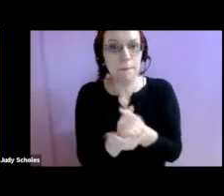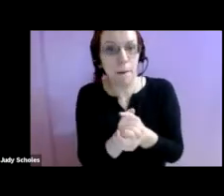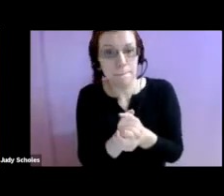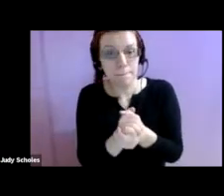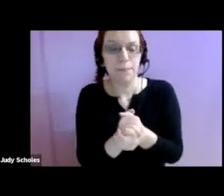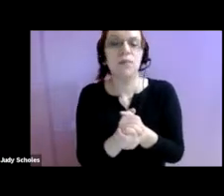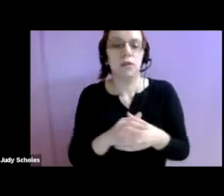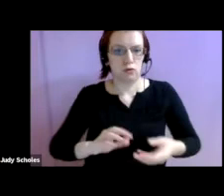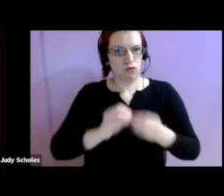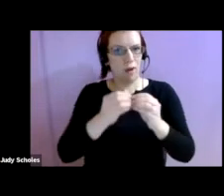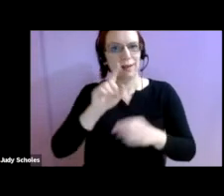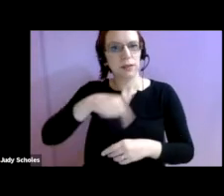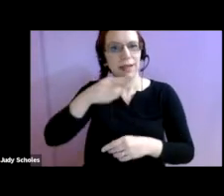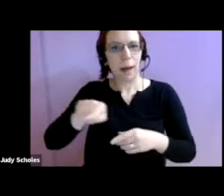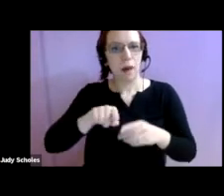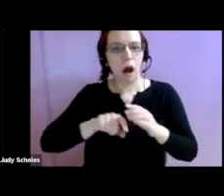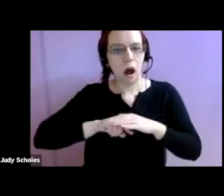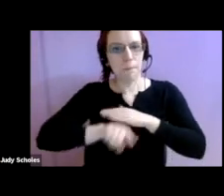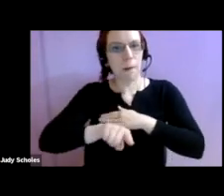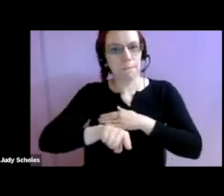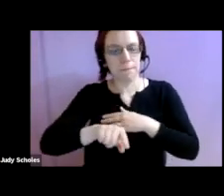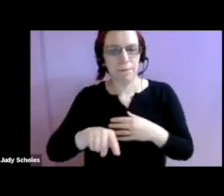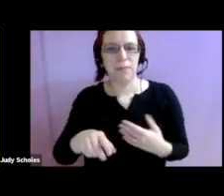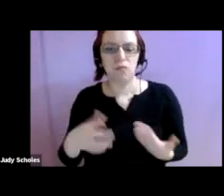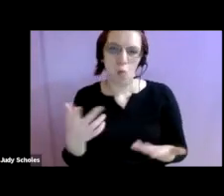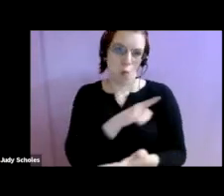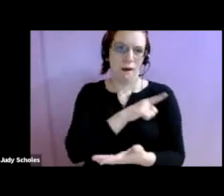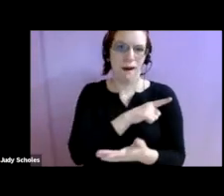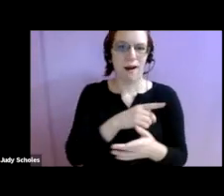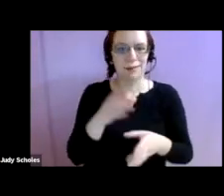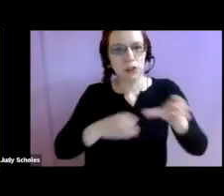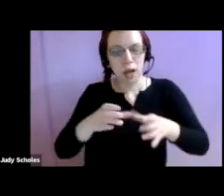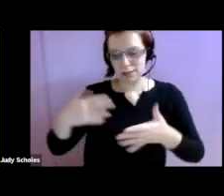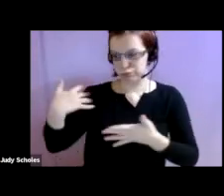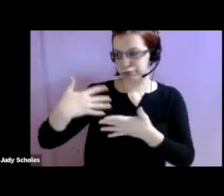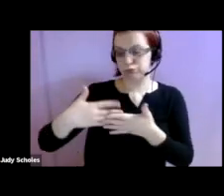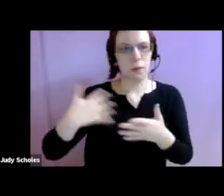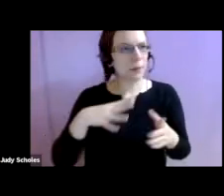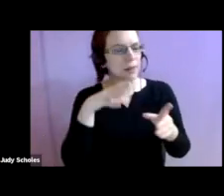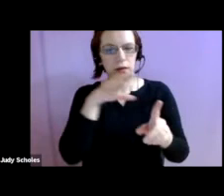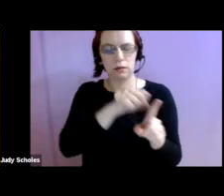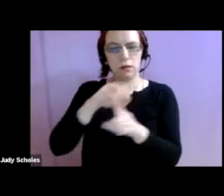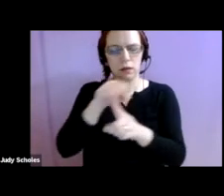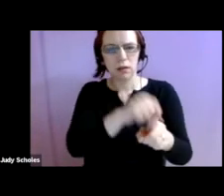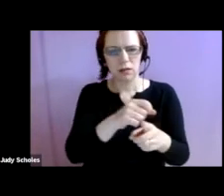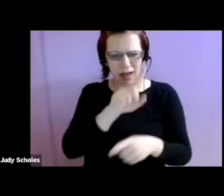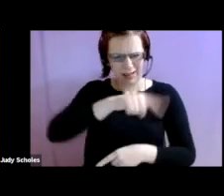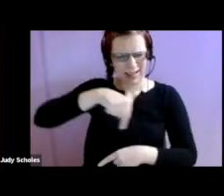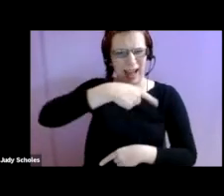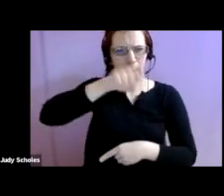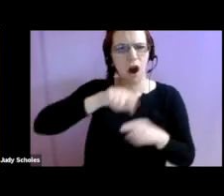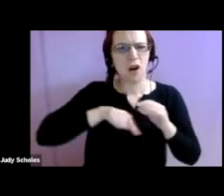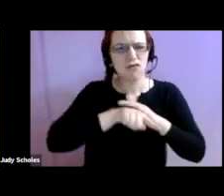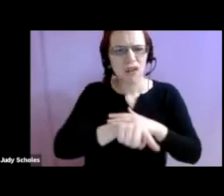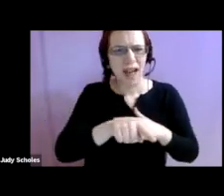been detecting these gamma ray signals and not really understanding where they were coming from. For the first time, we